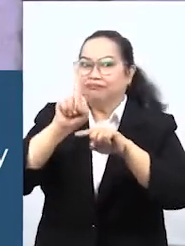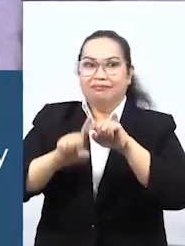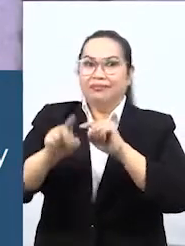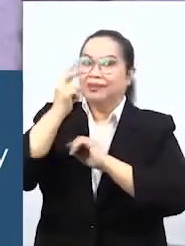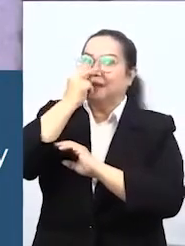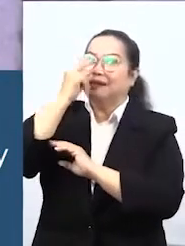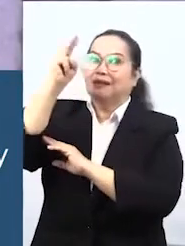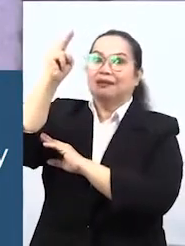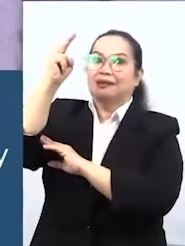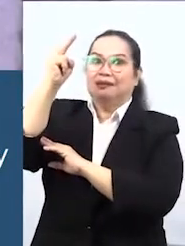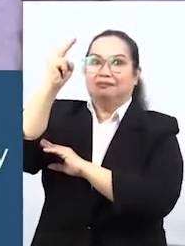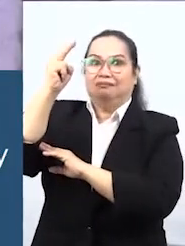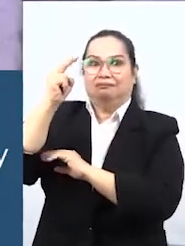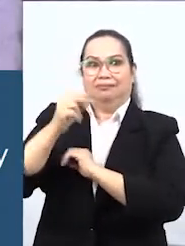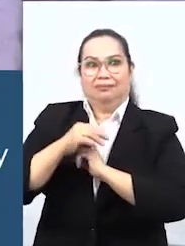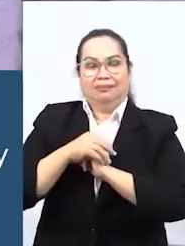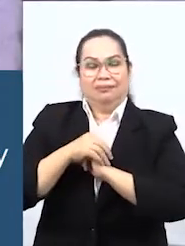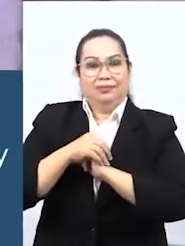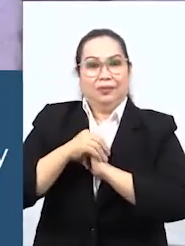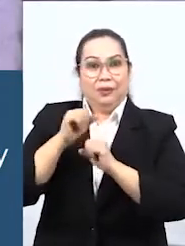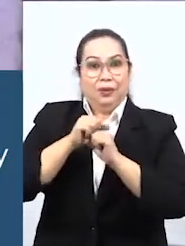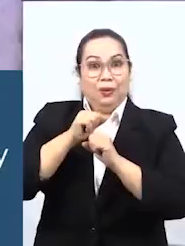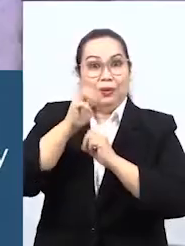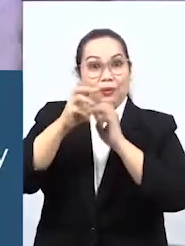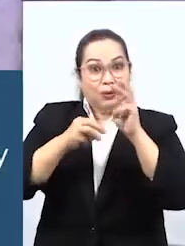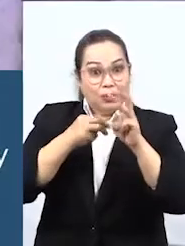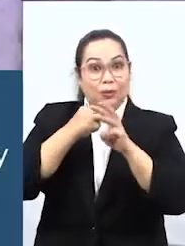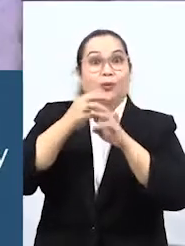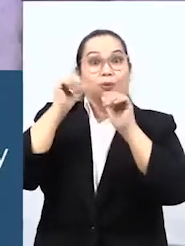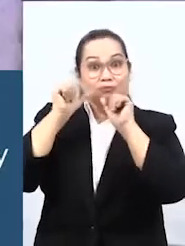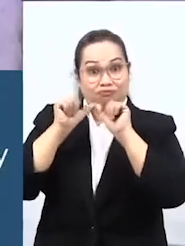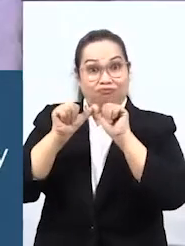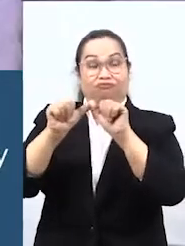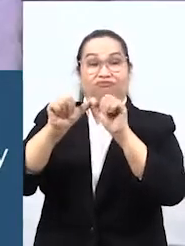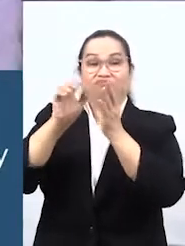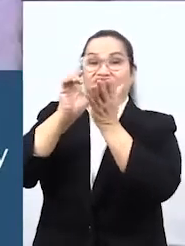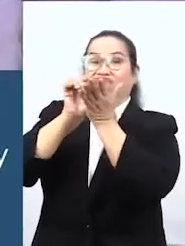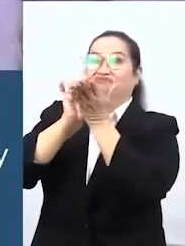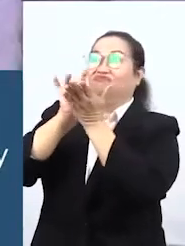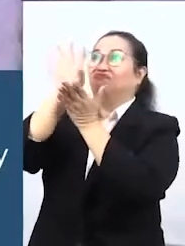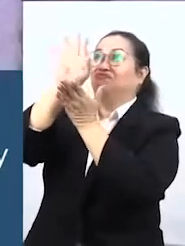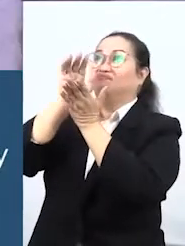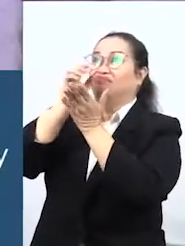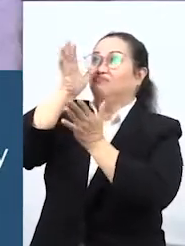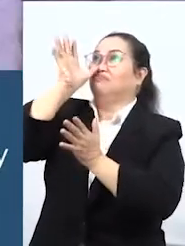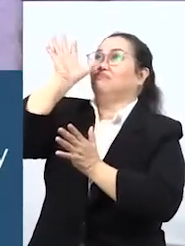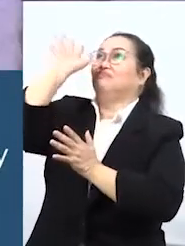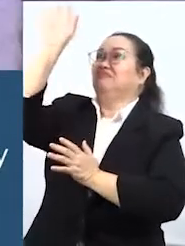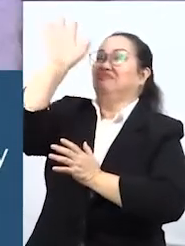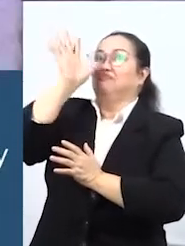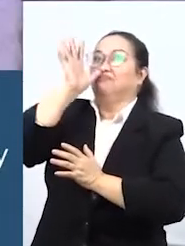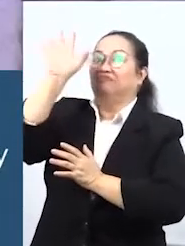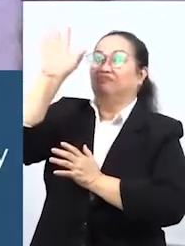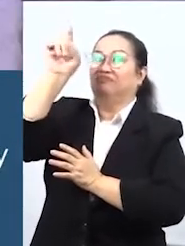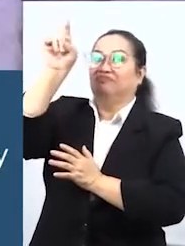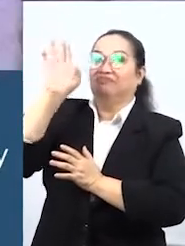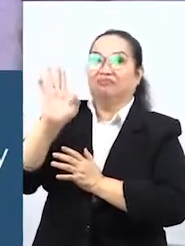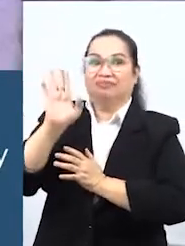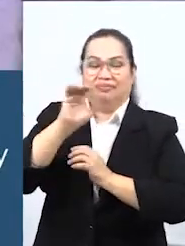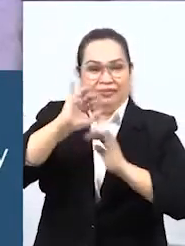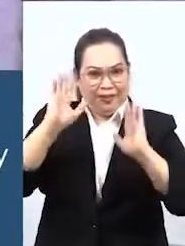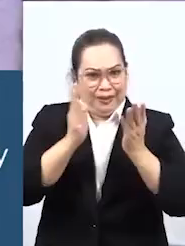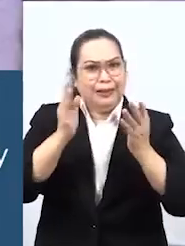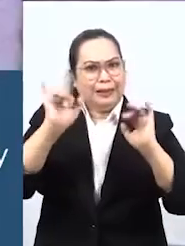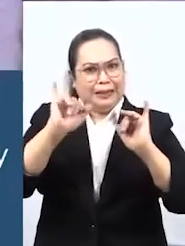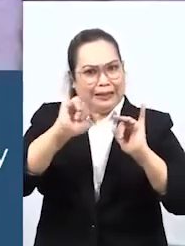see it so the world will go on rejecting God this regarding God much as it had In the